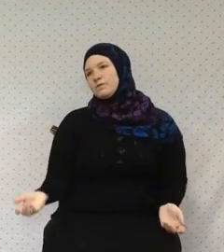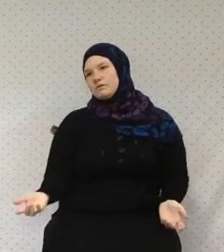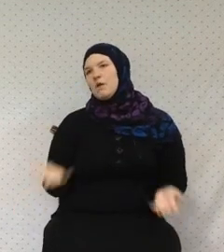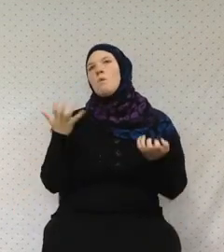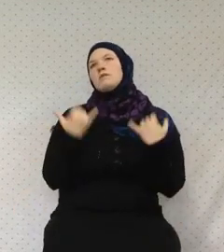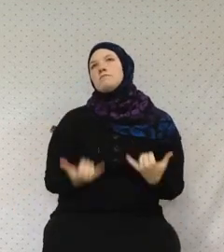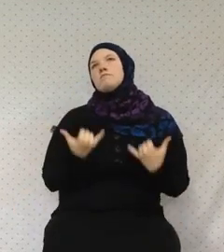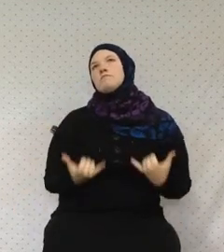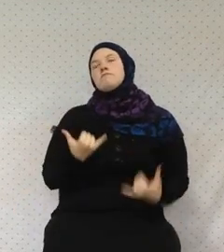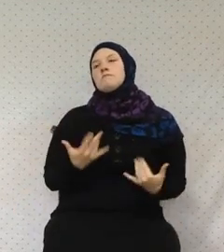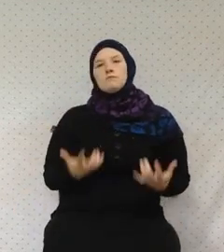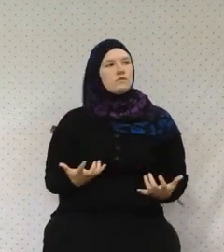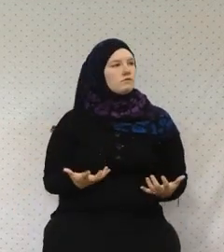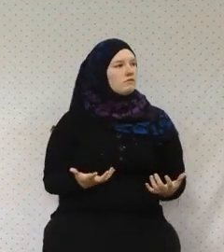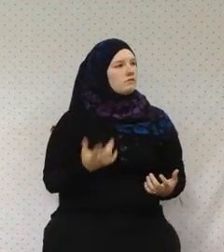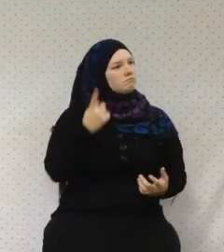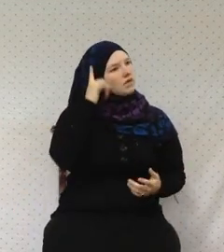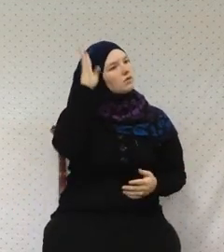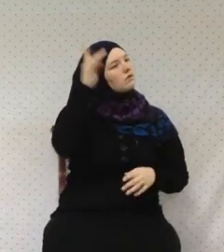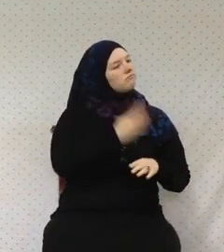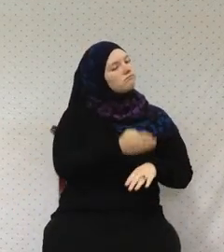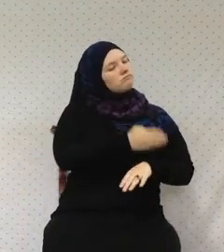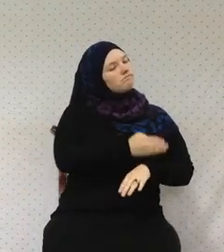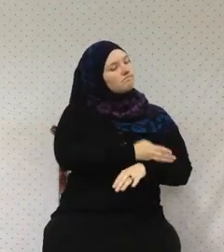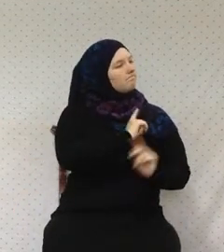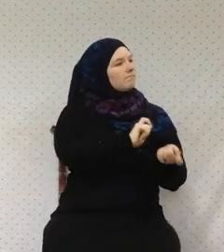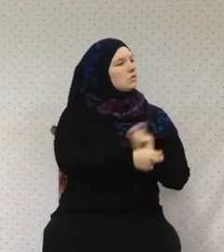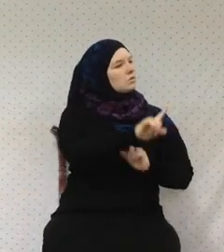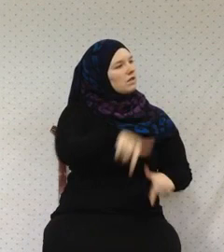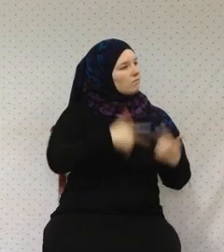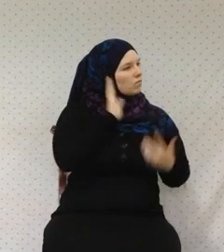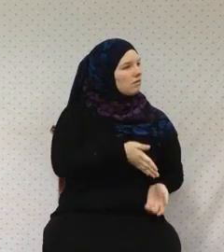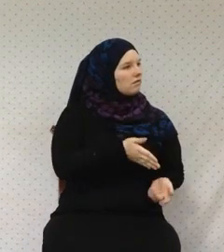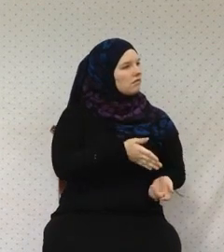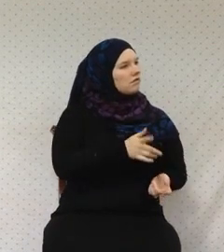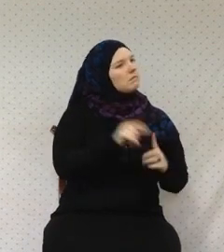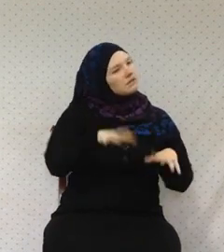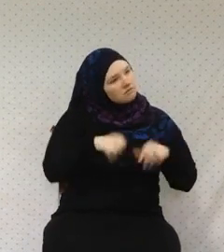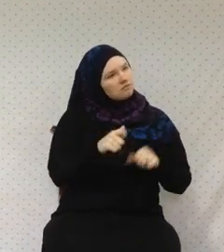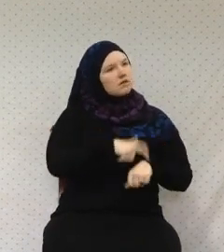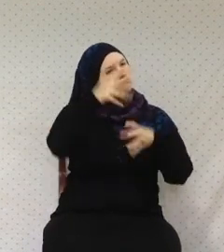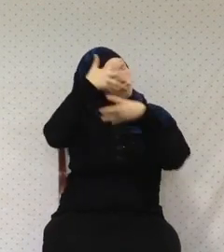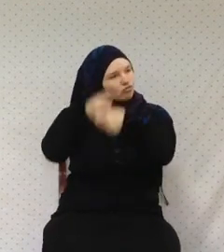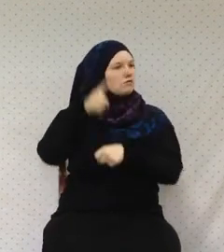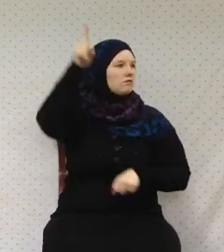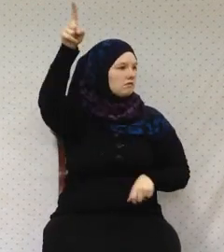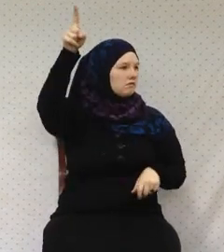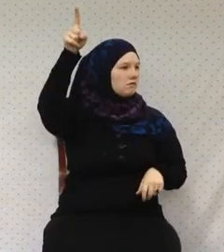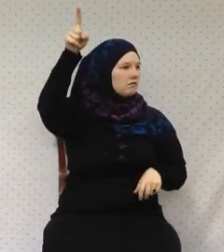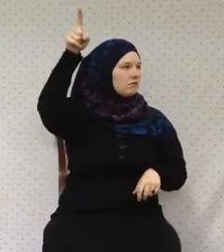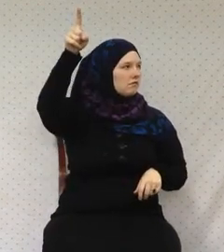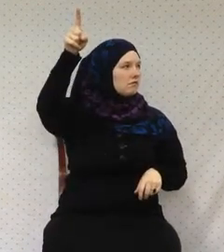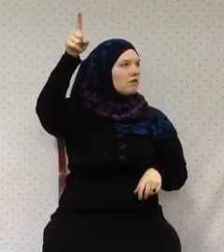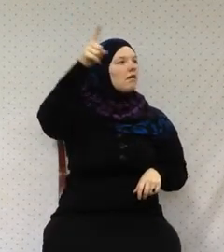we turn desperate, that desperation disqualifies the trust that we have of Allah subhanahu wa